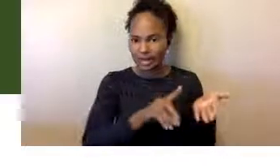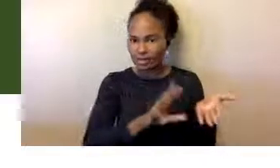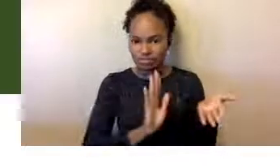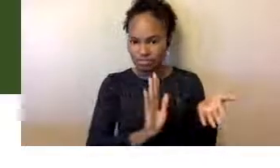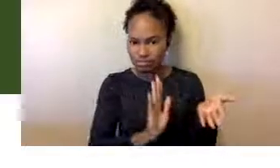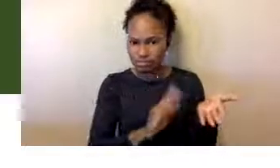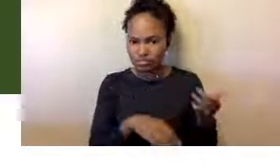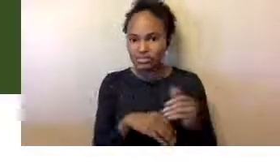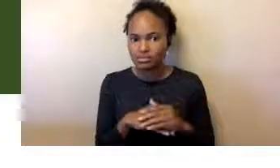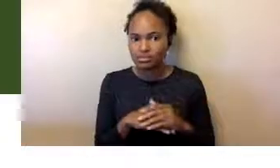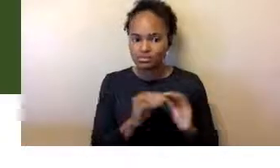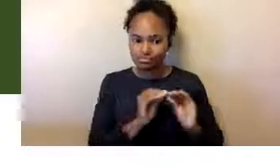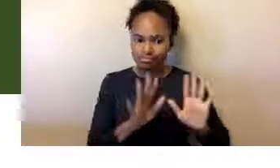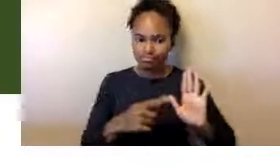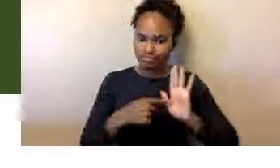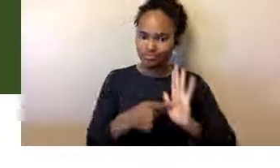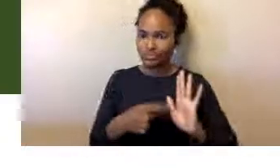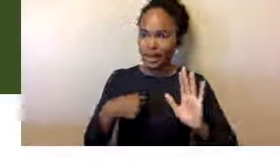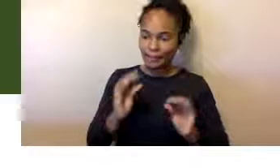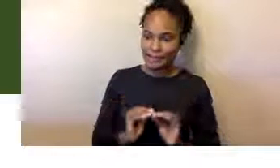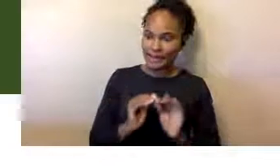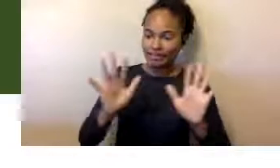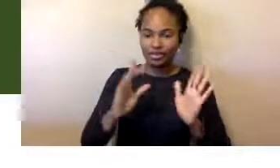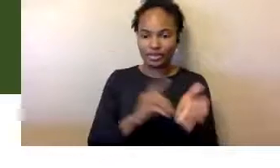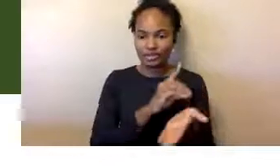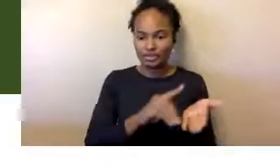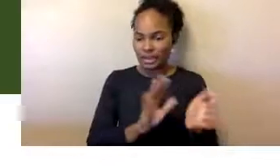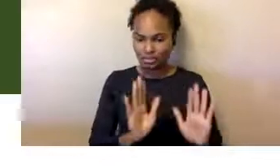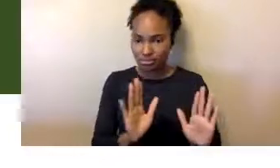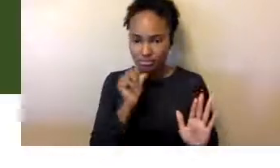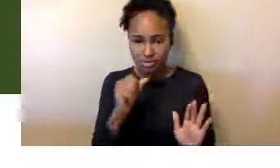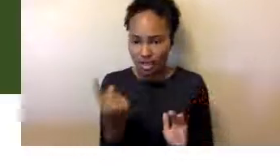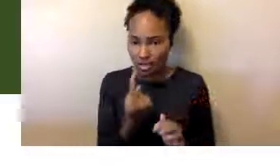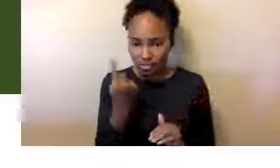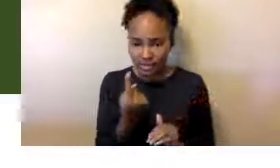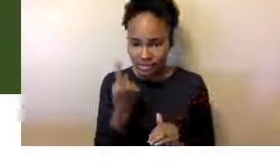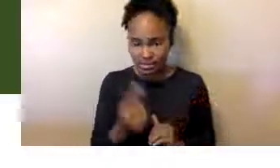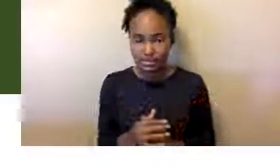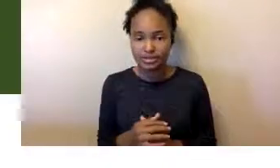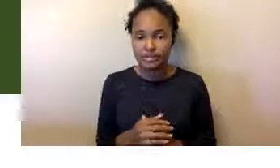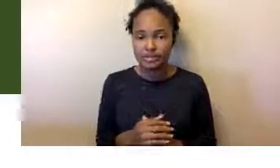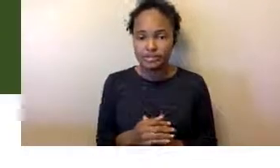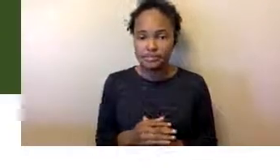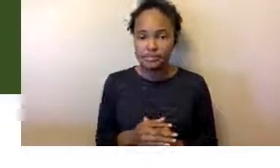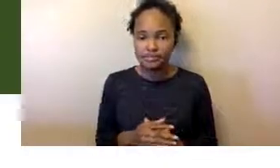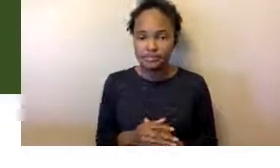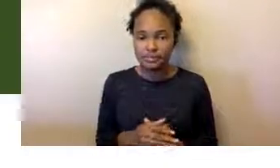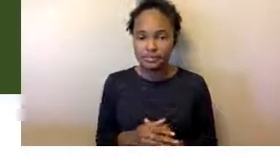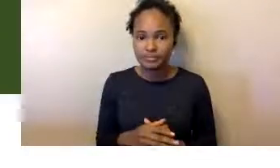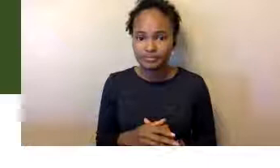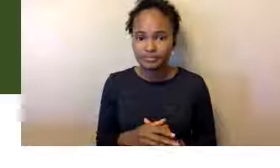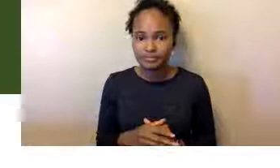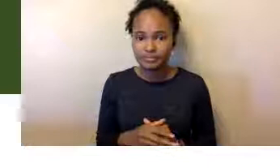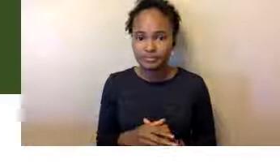something as clear as people with disabilities don't get service X. It doesn't have to be that